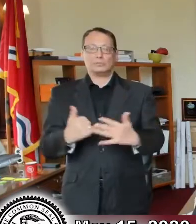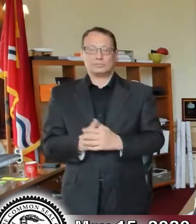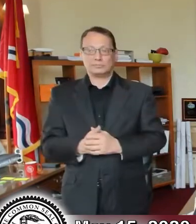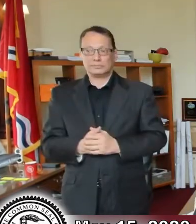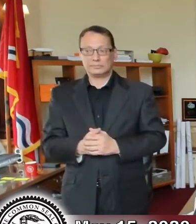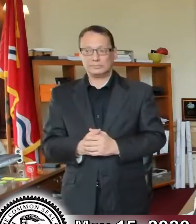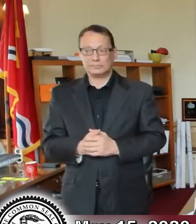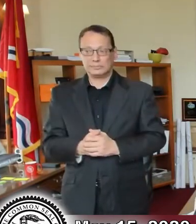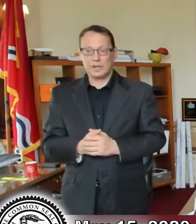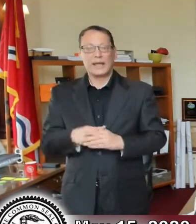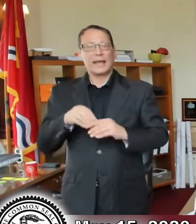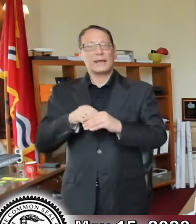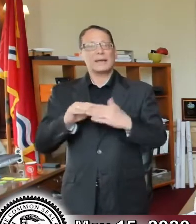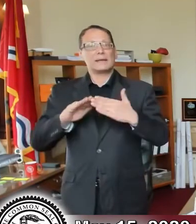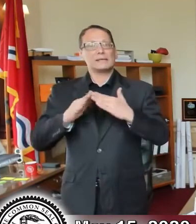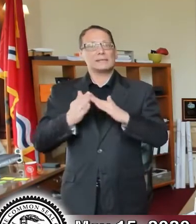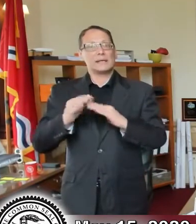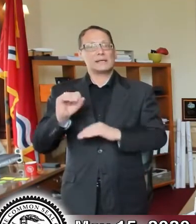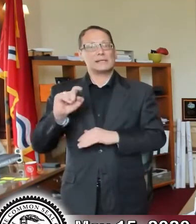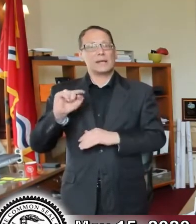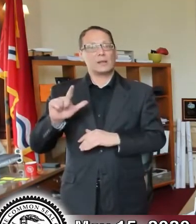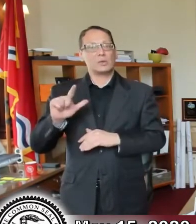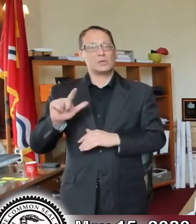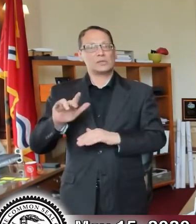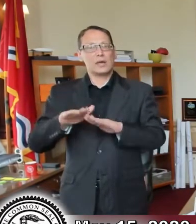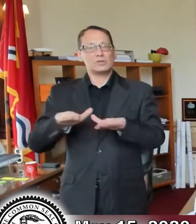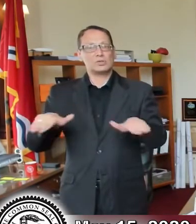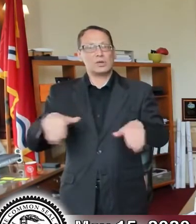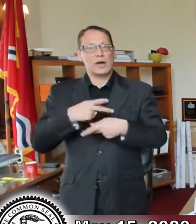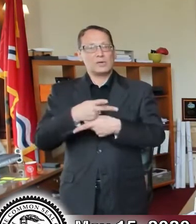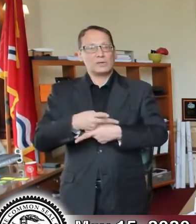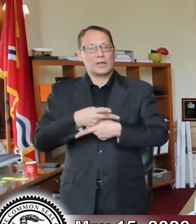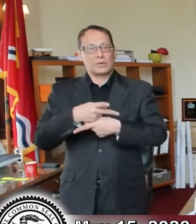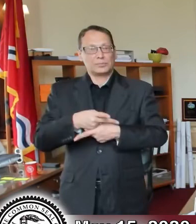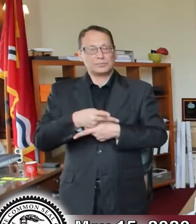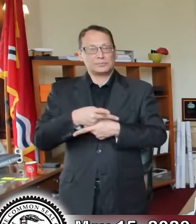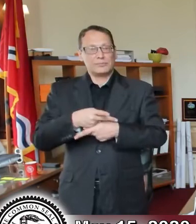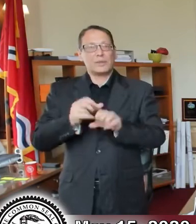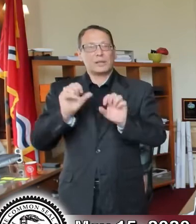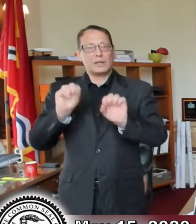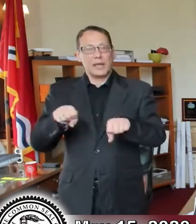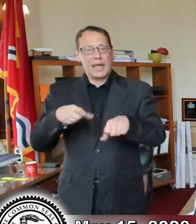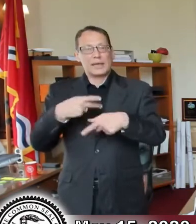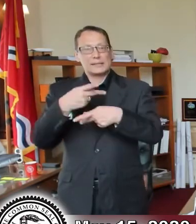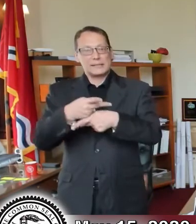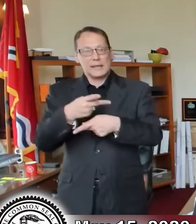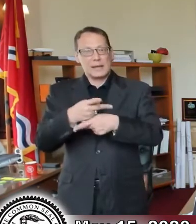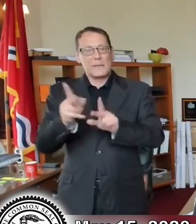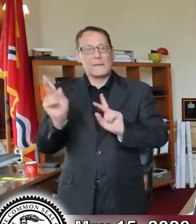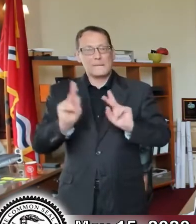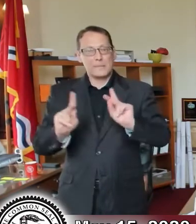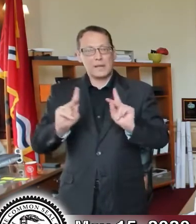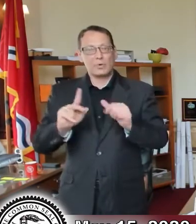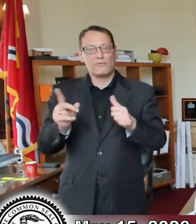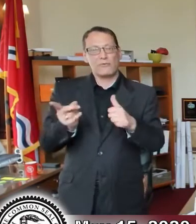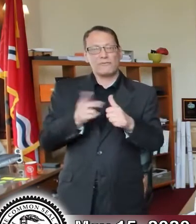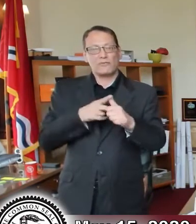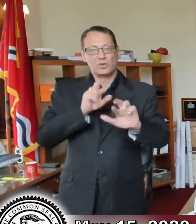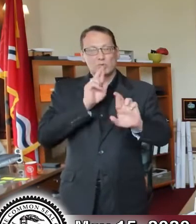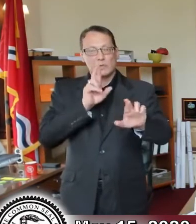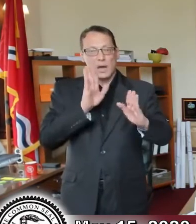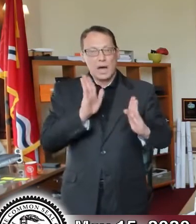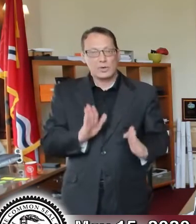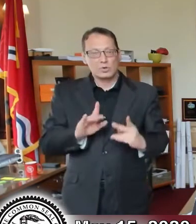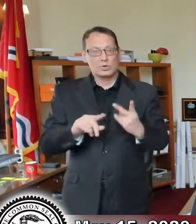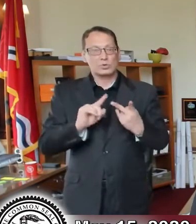Right now in the city of St. Louis, child care centers can take care of the kids of first responders,